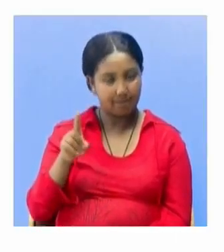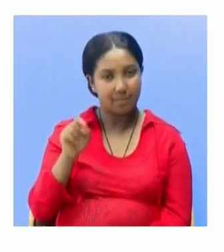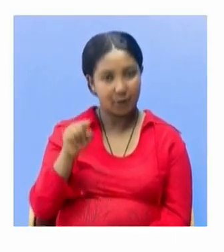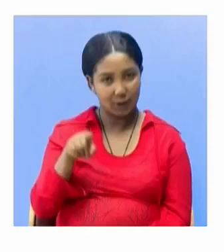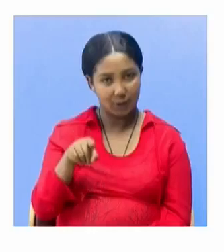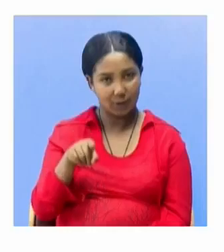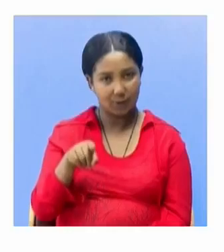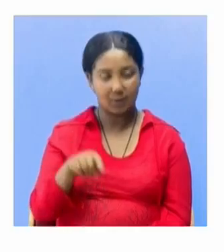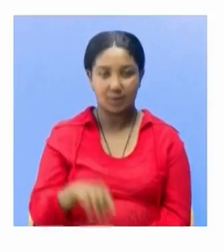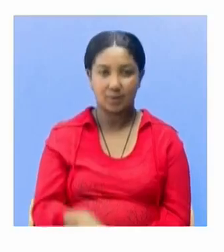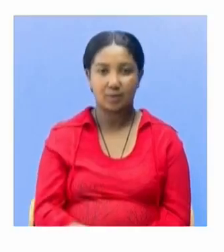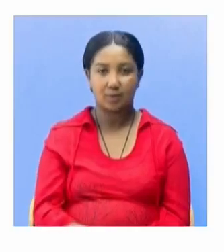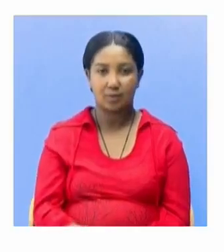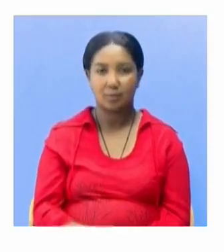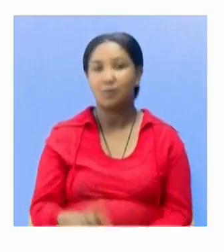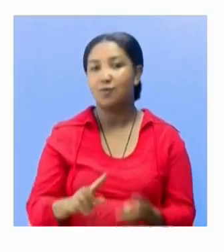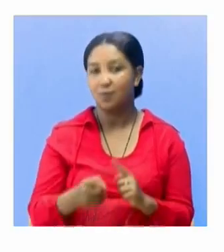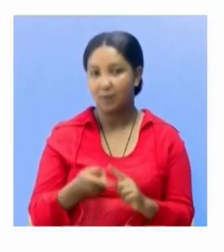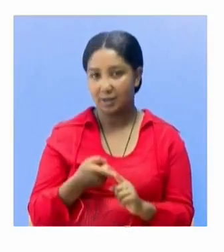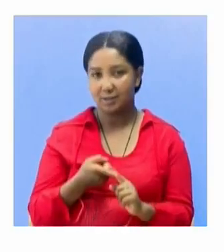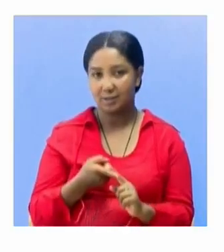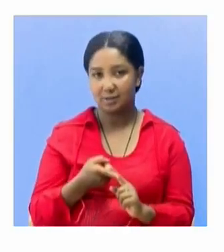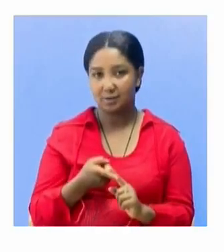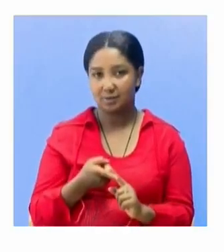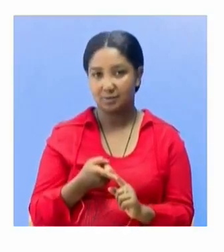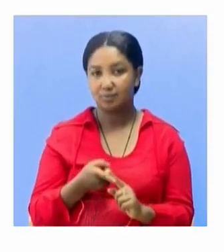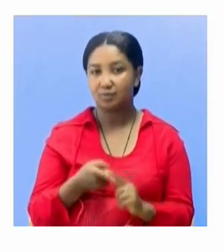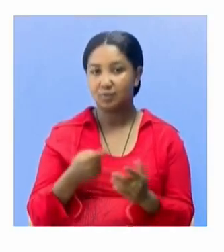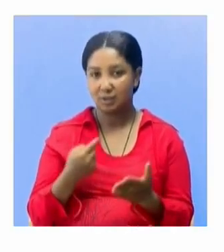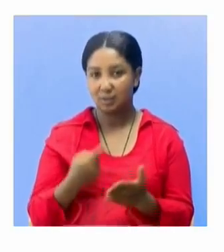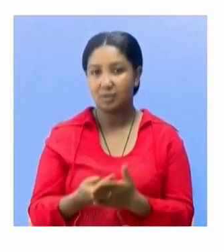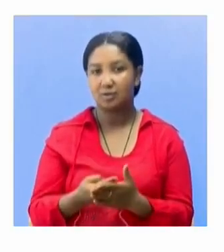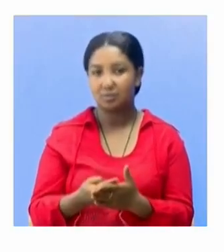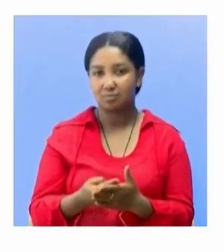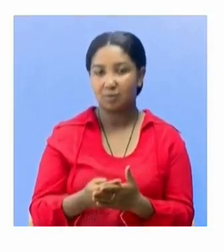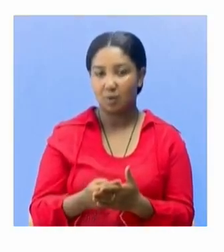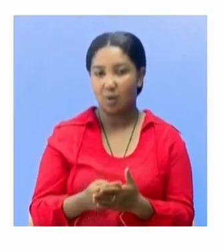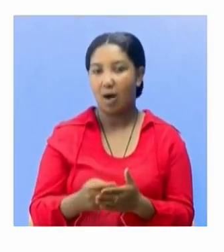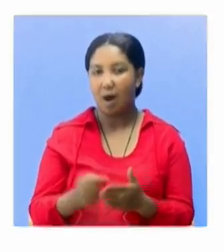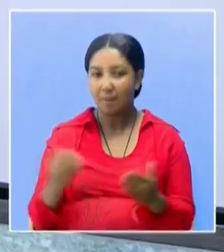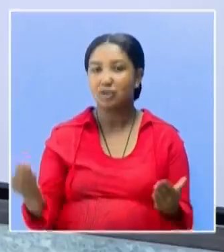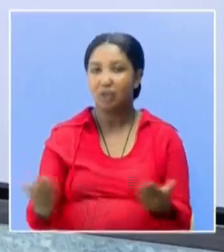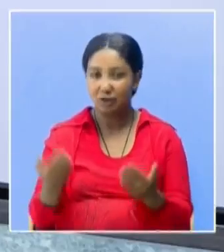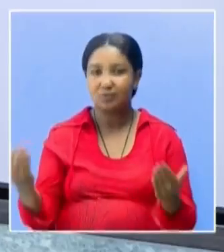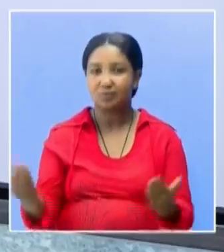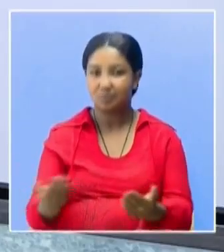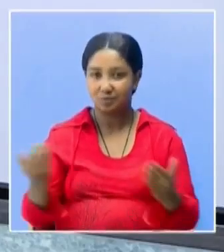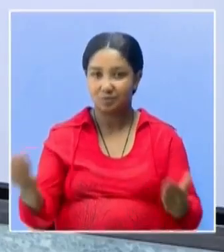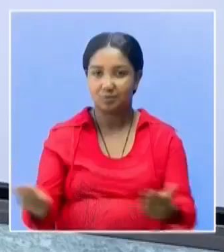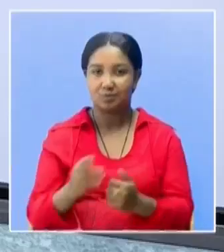your friends. This is appreciation.